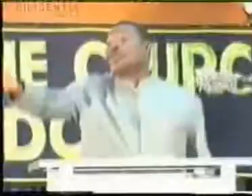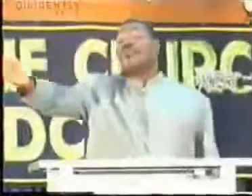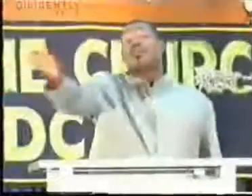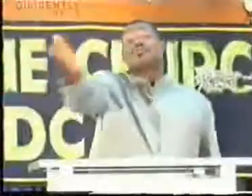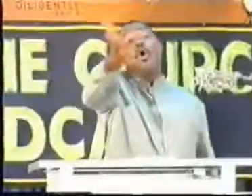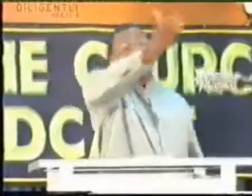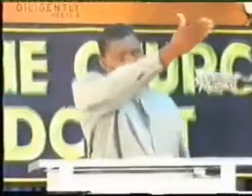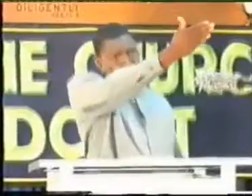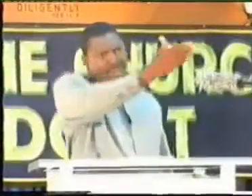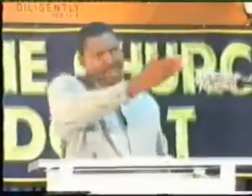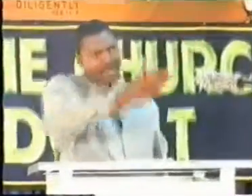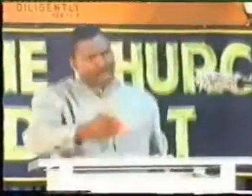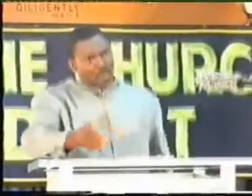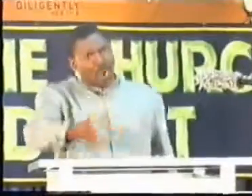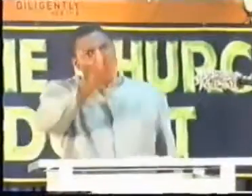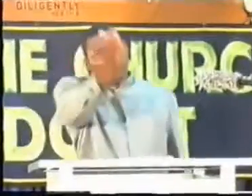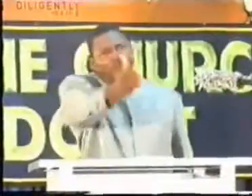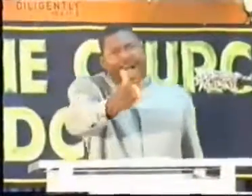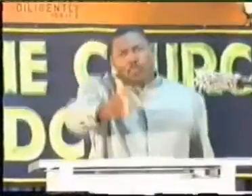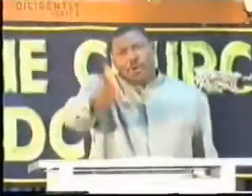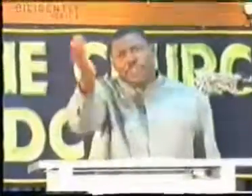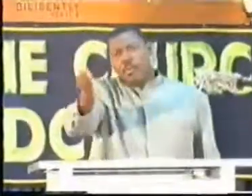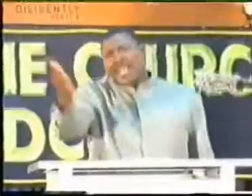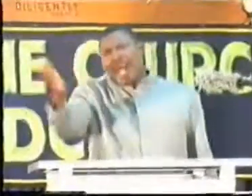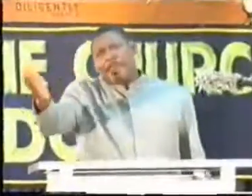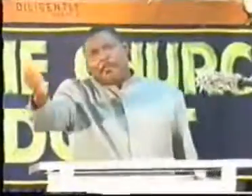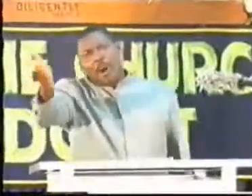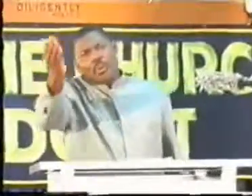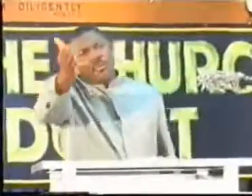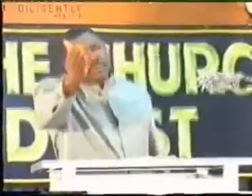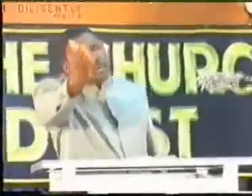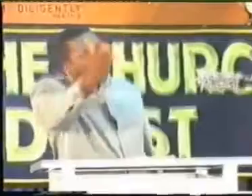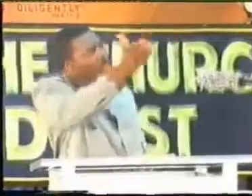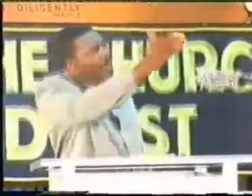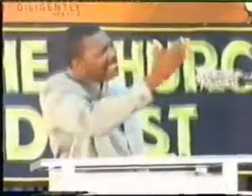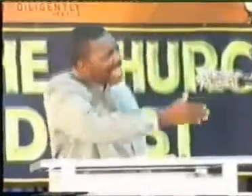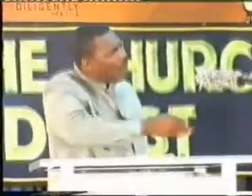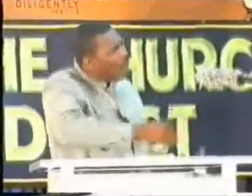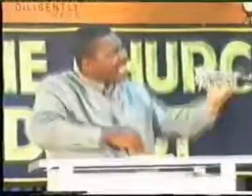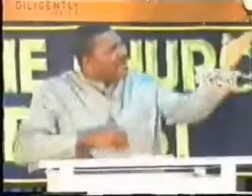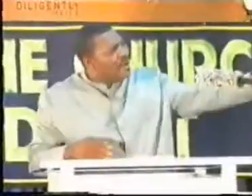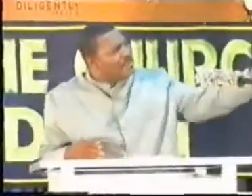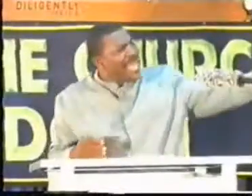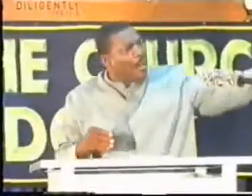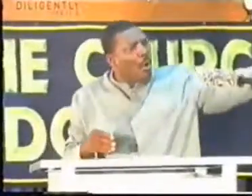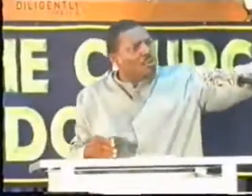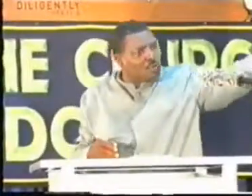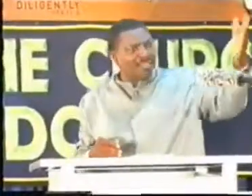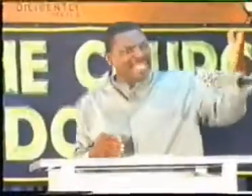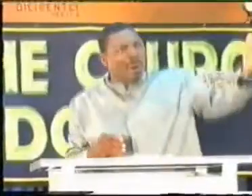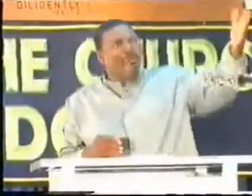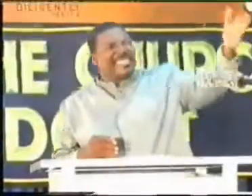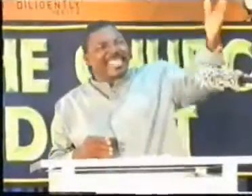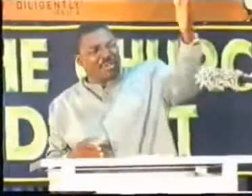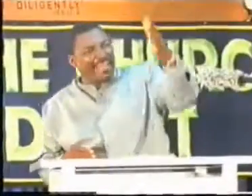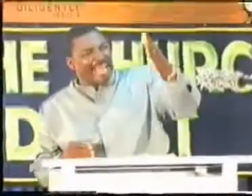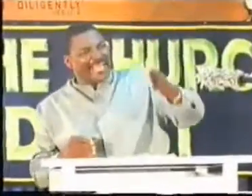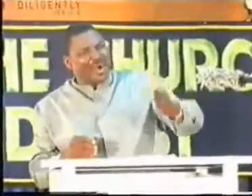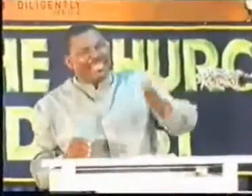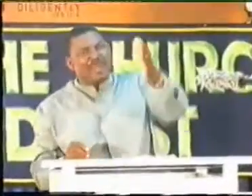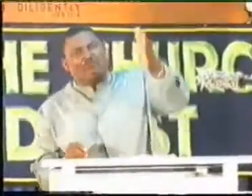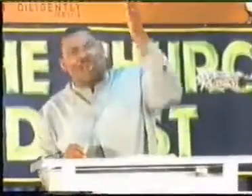nam encrofor store mu. One mu a mu nim wo ne abra bo kwa mu nam so bi nyo mu sika wo the envelopes and nam won so se wo be si